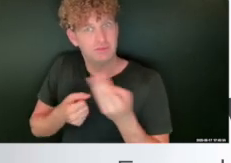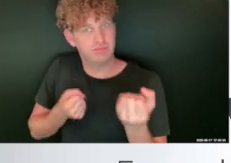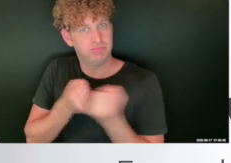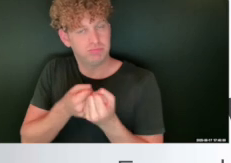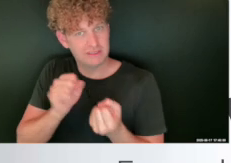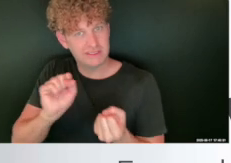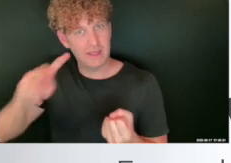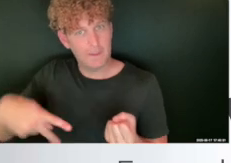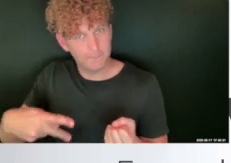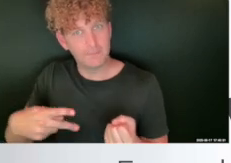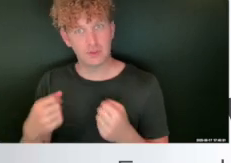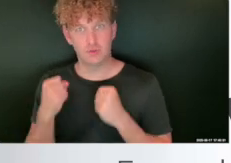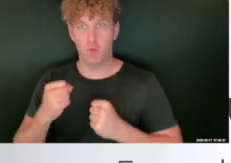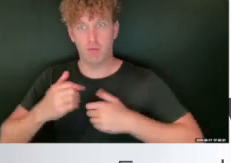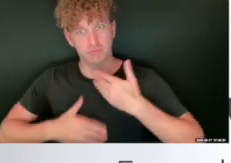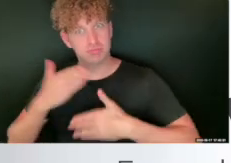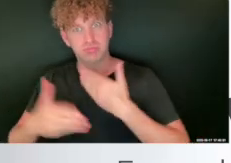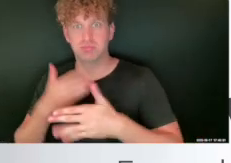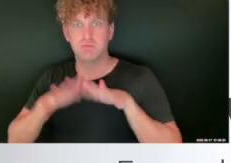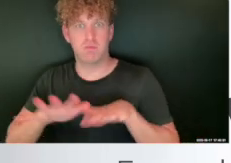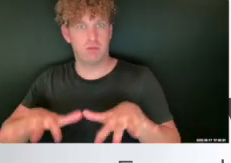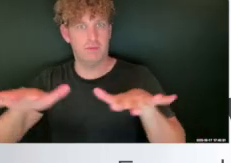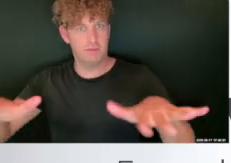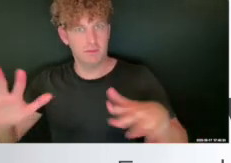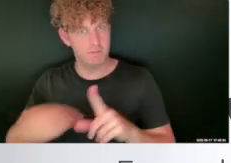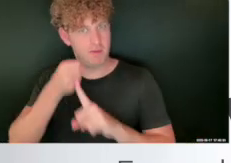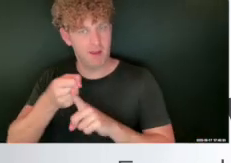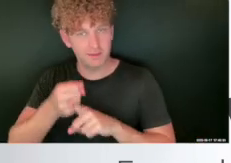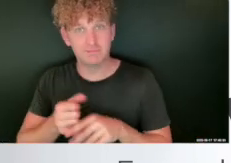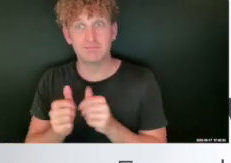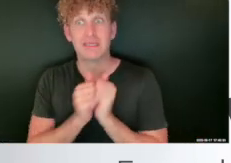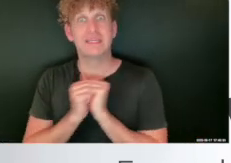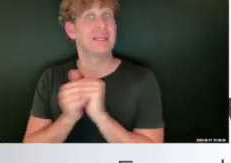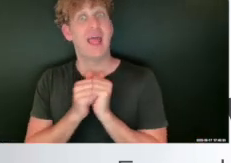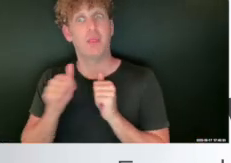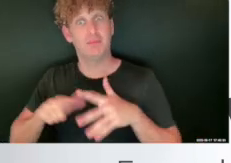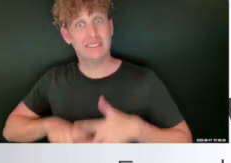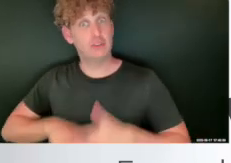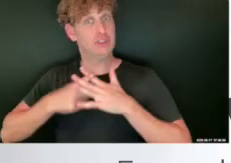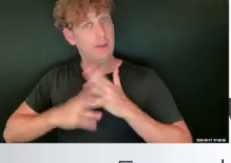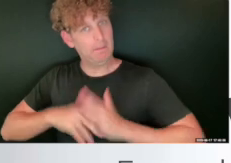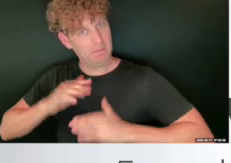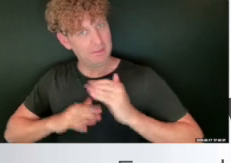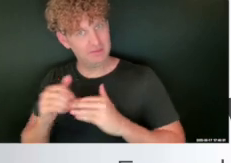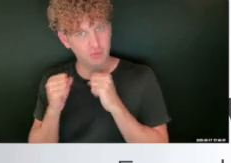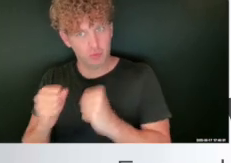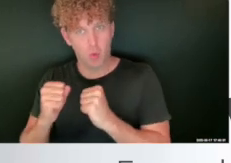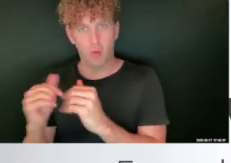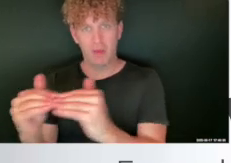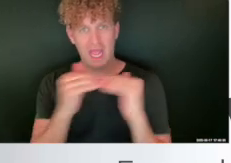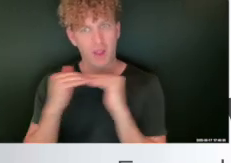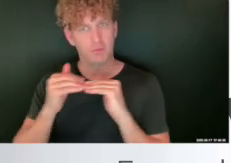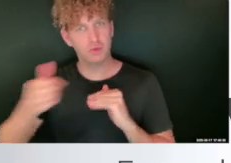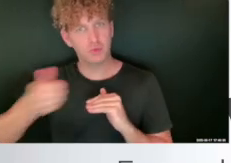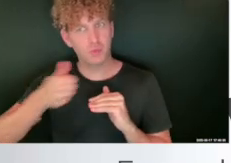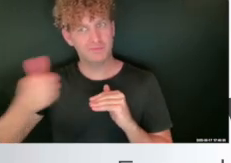towards the purchase or lease of a zero-emission vehicle outside of the 5 largest air districts into areas of the state that have